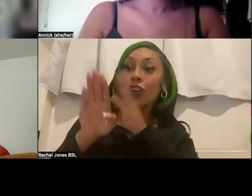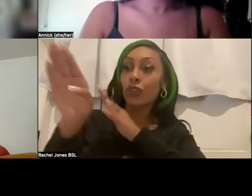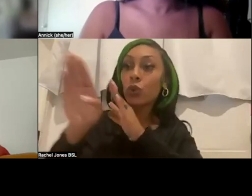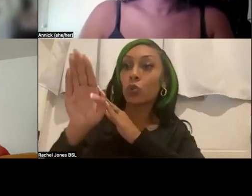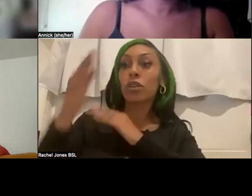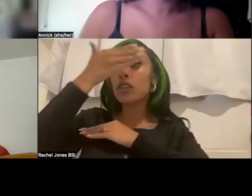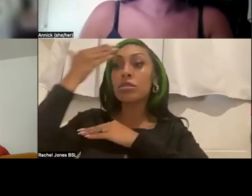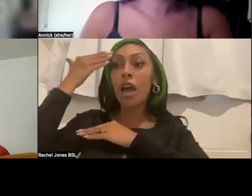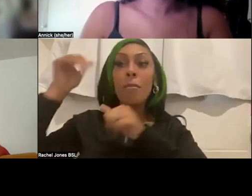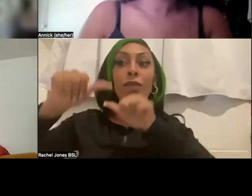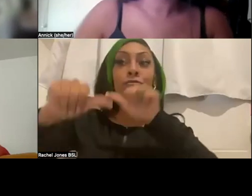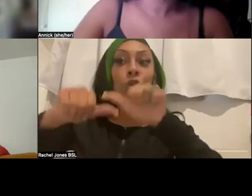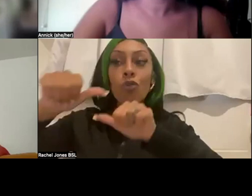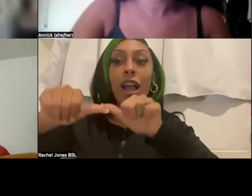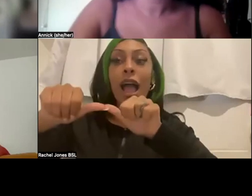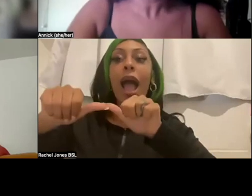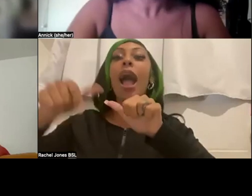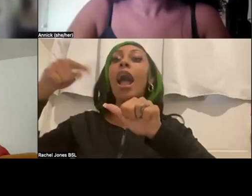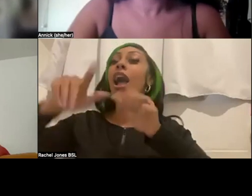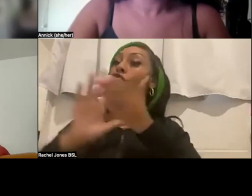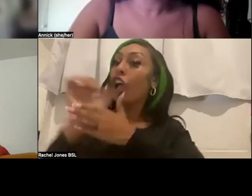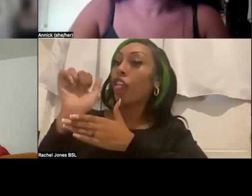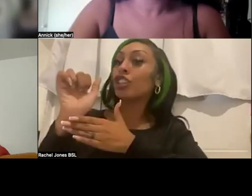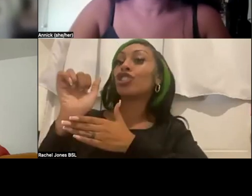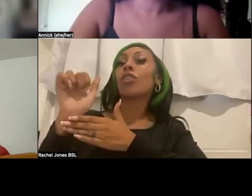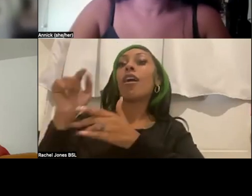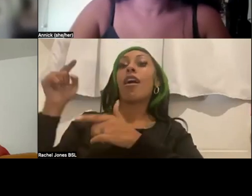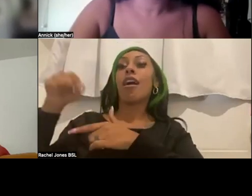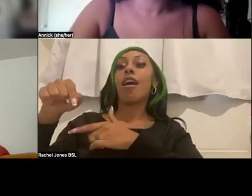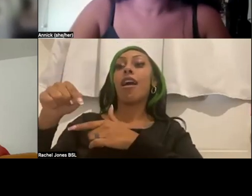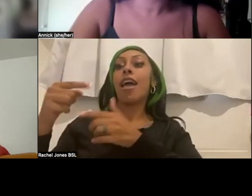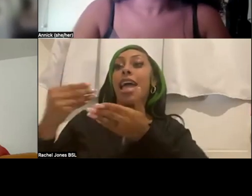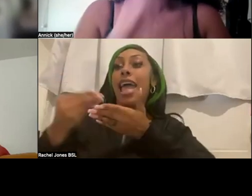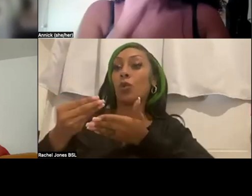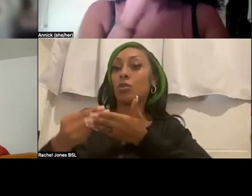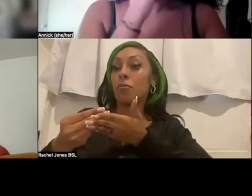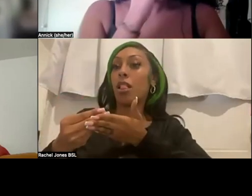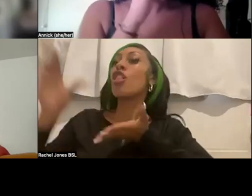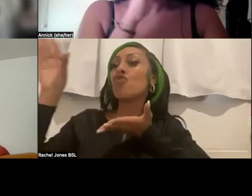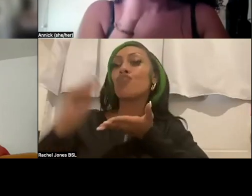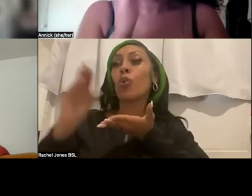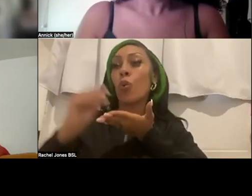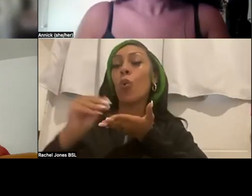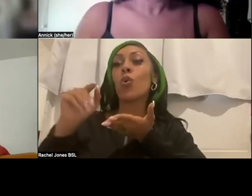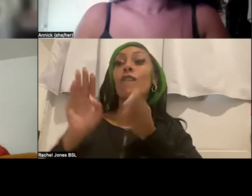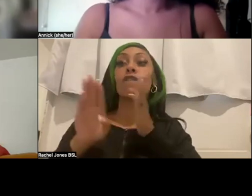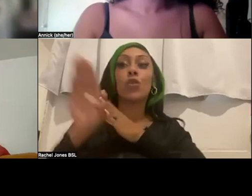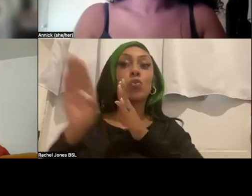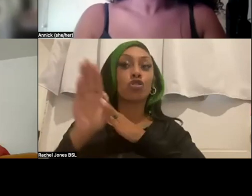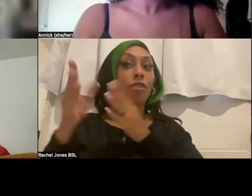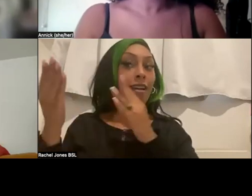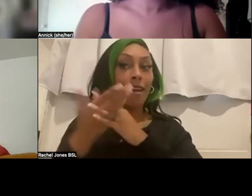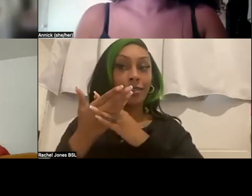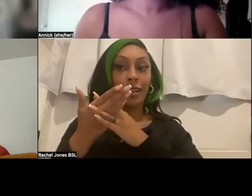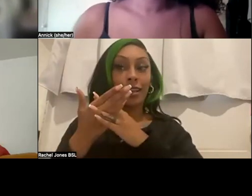for equitable conditions and culture. And this event is being recorded for future access. So before we